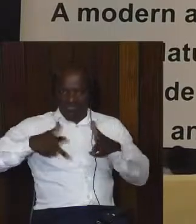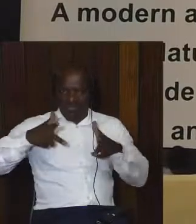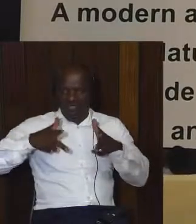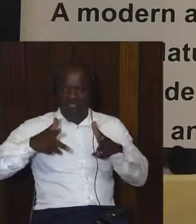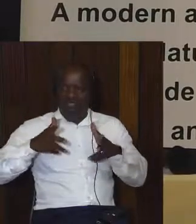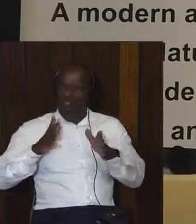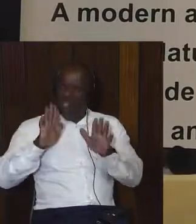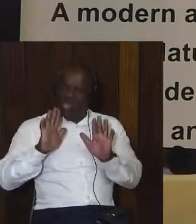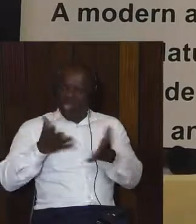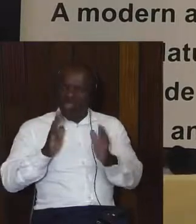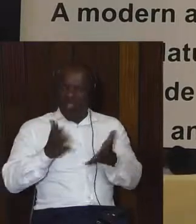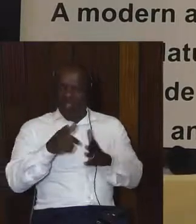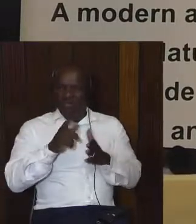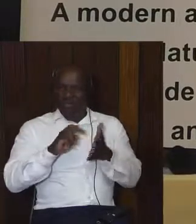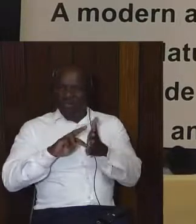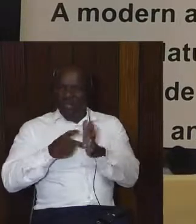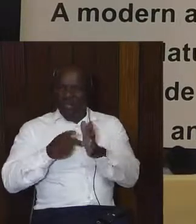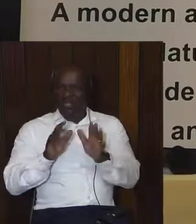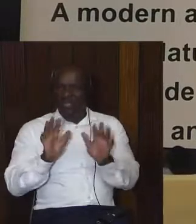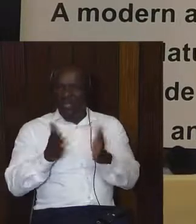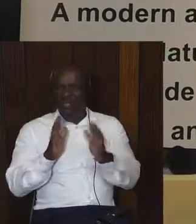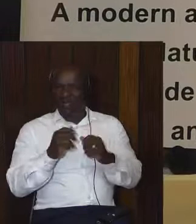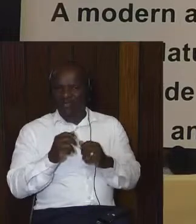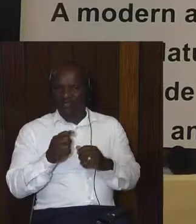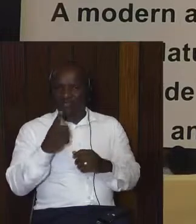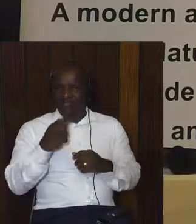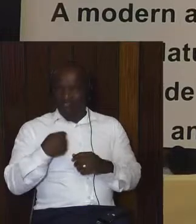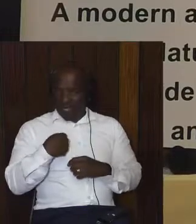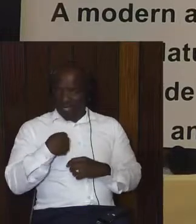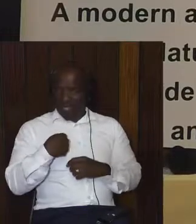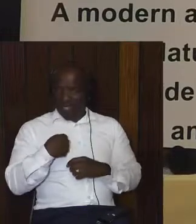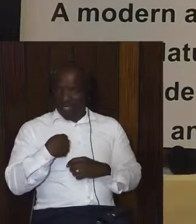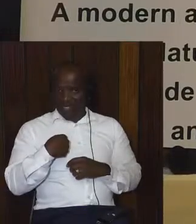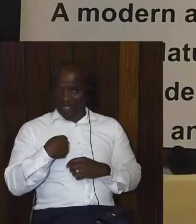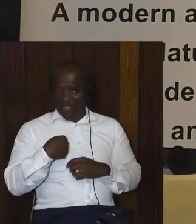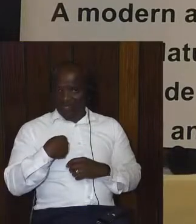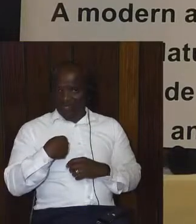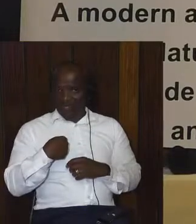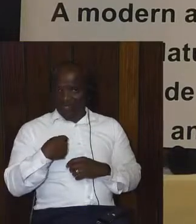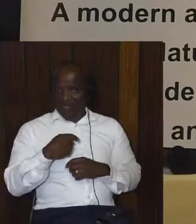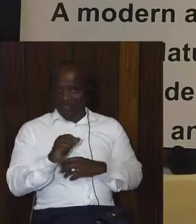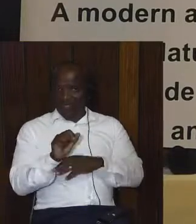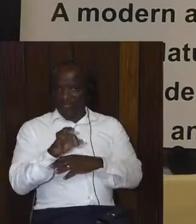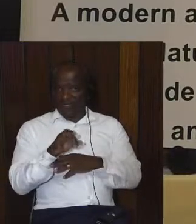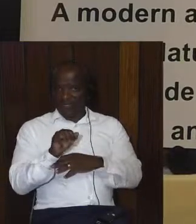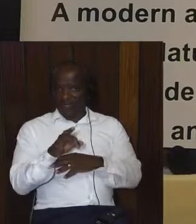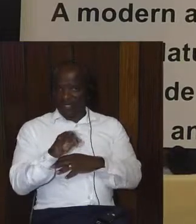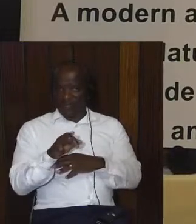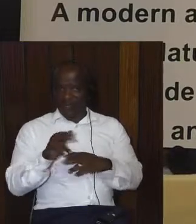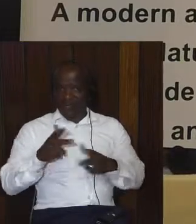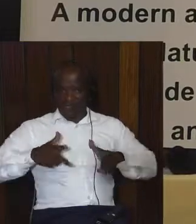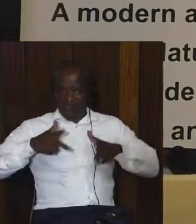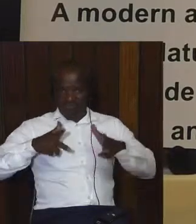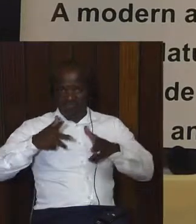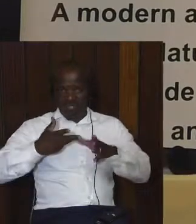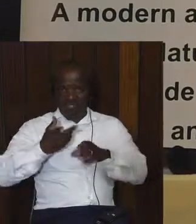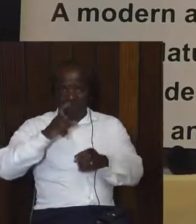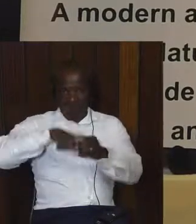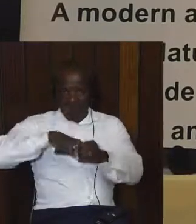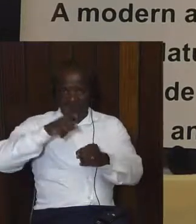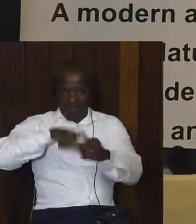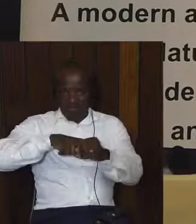to attract? Because for me, even if the rider